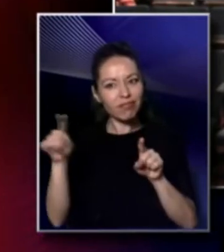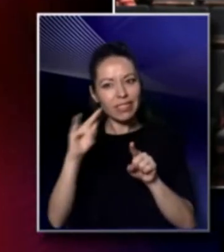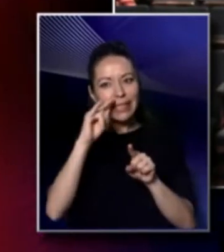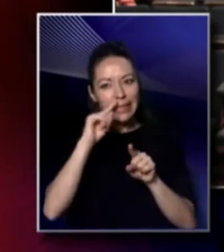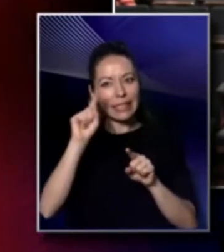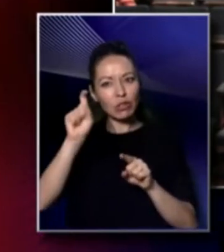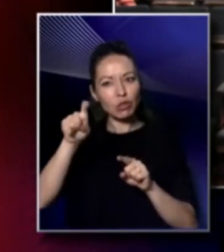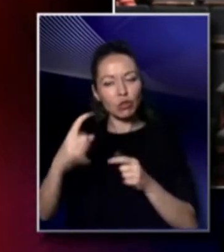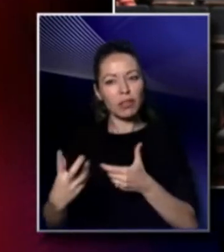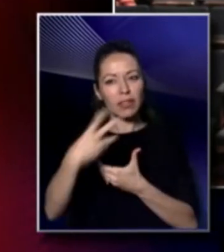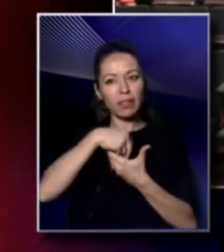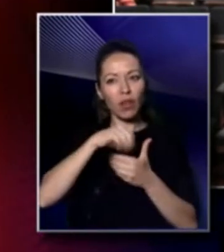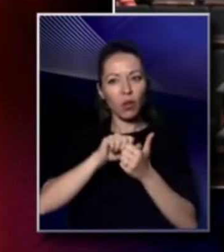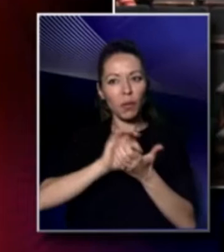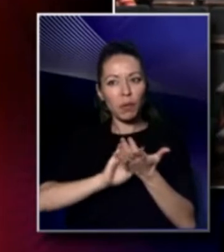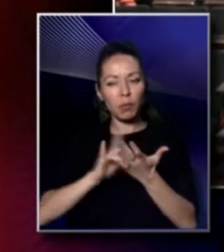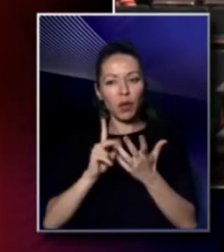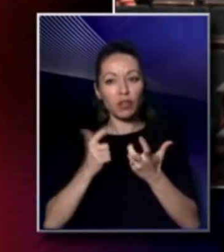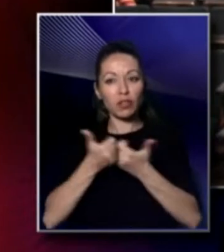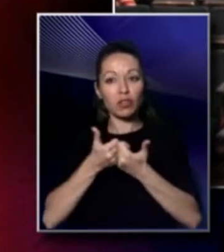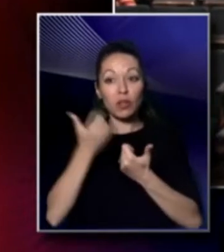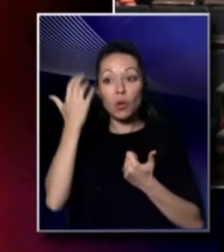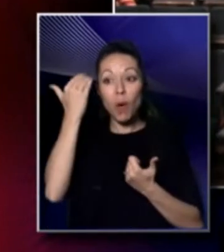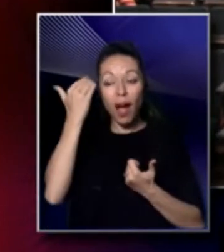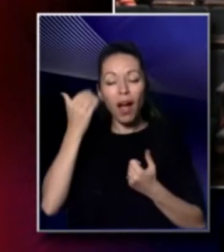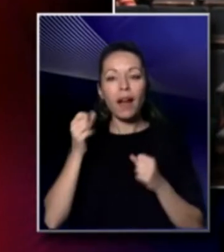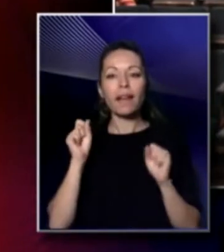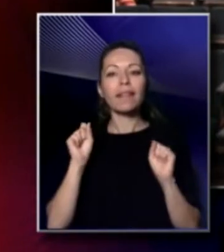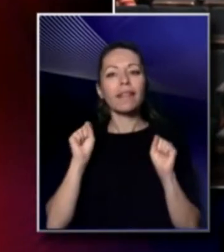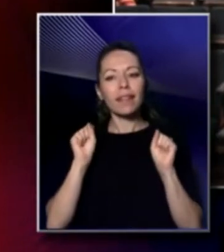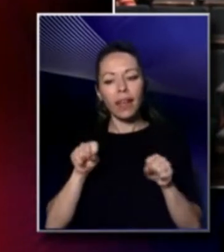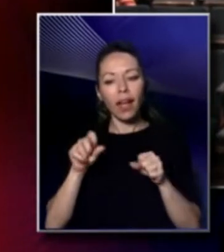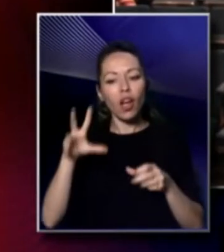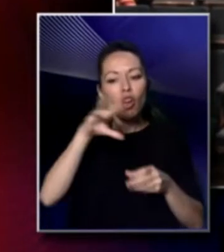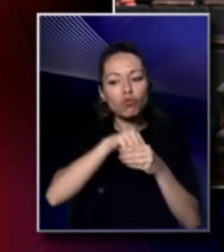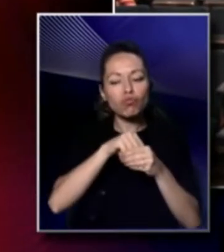do Braille Challenge so they can